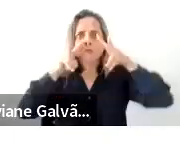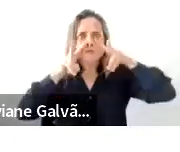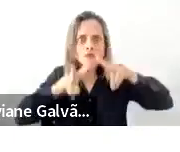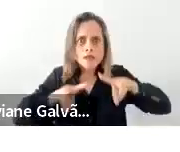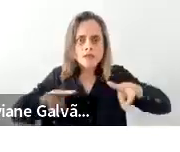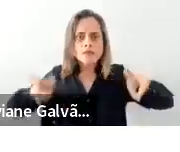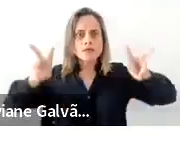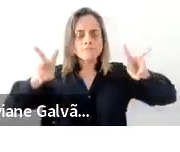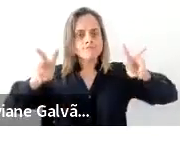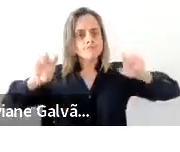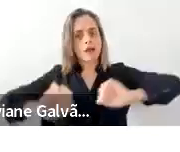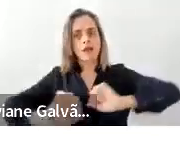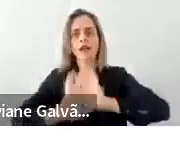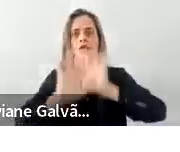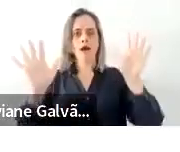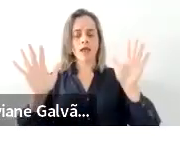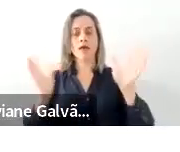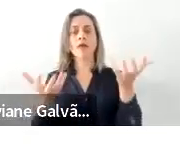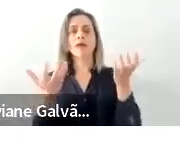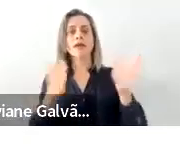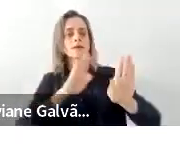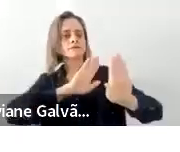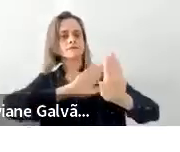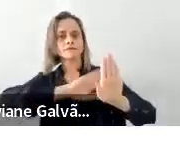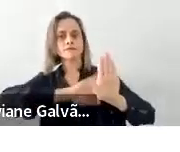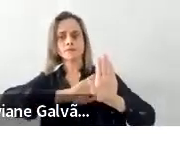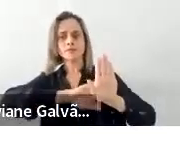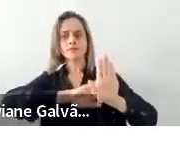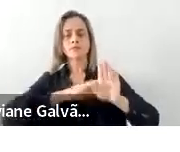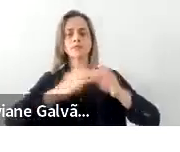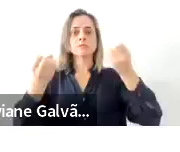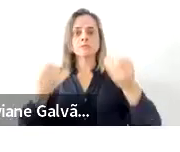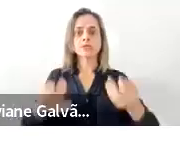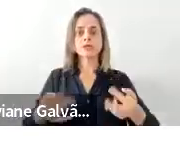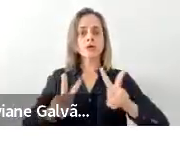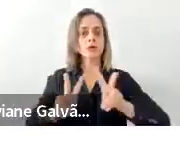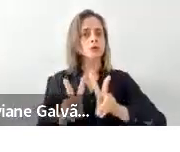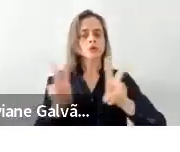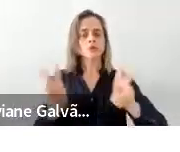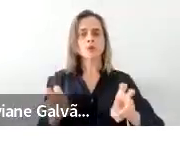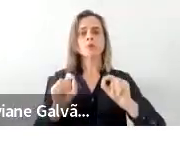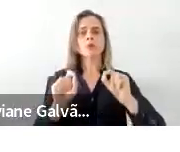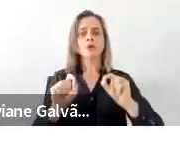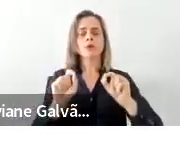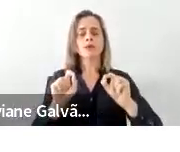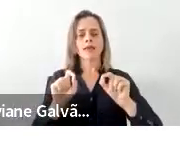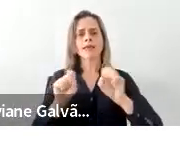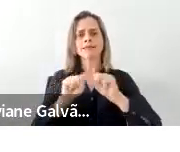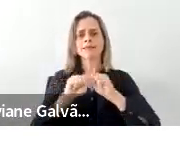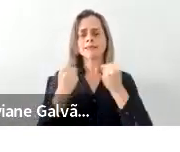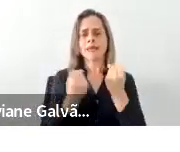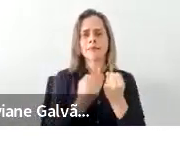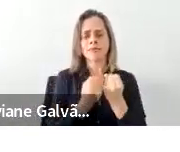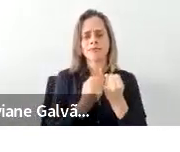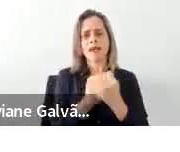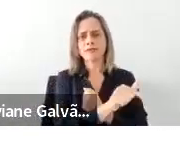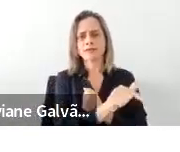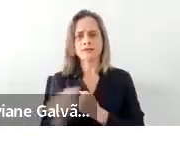in terms of the general idea of the seminar series, to look at the relationship between Marx and Vygotsky.